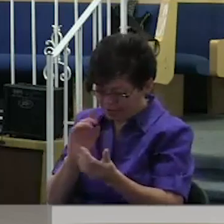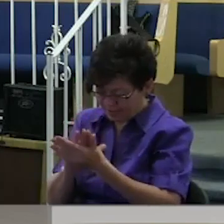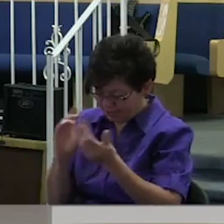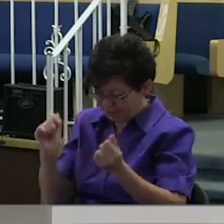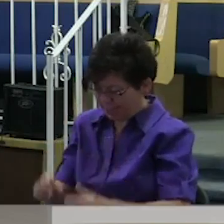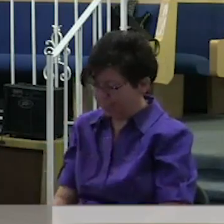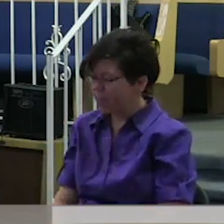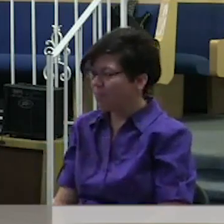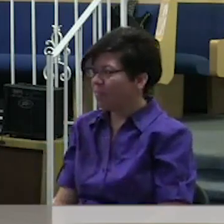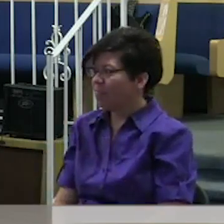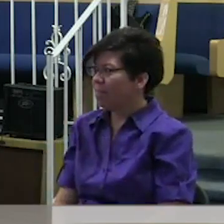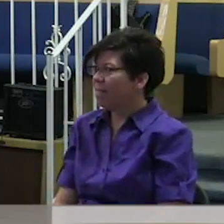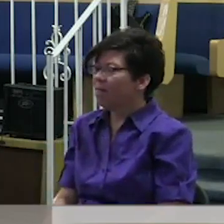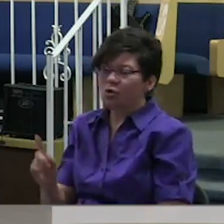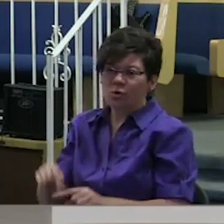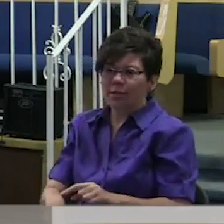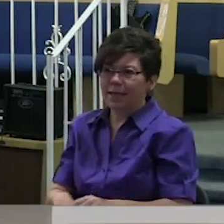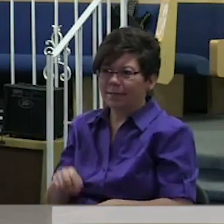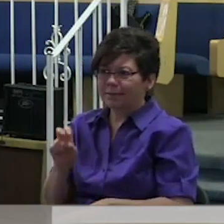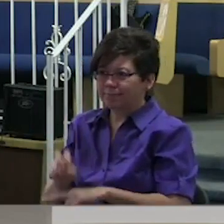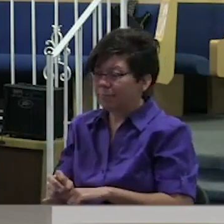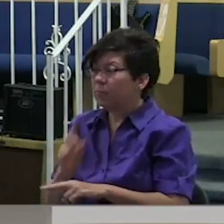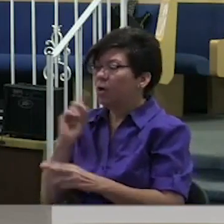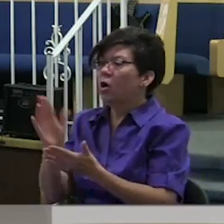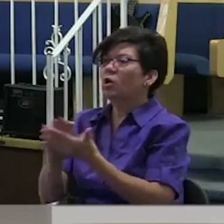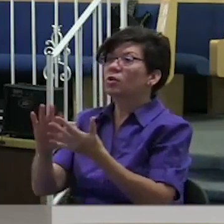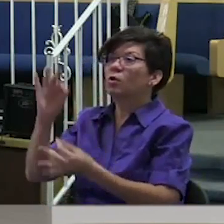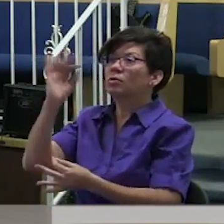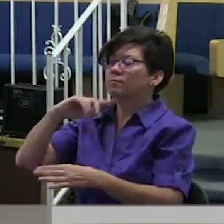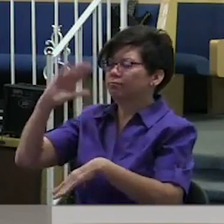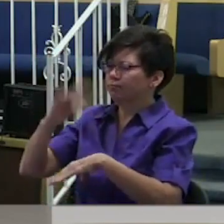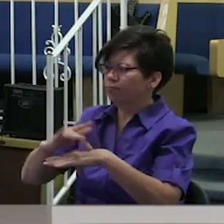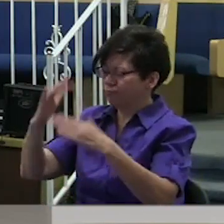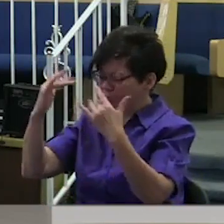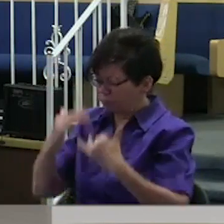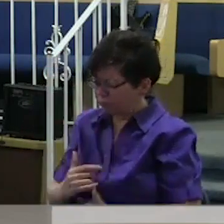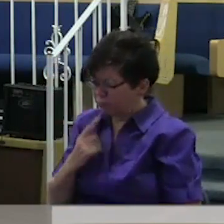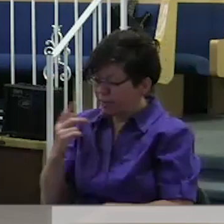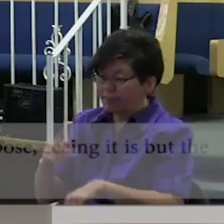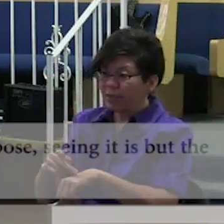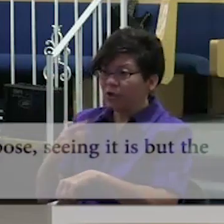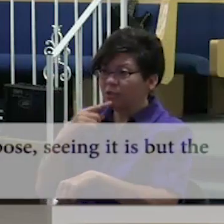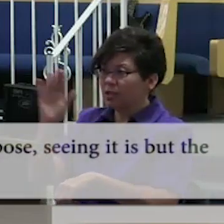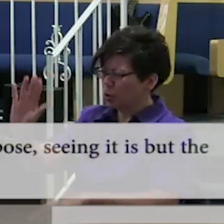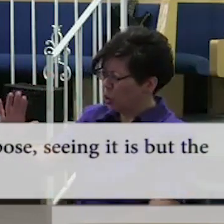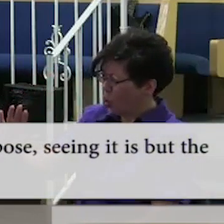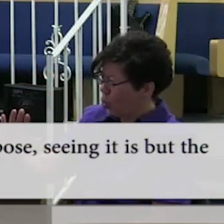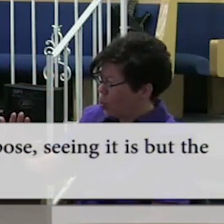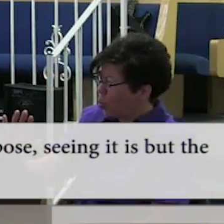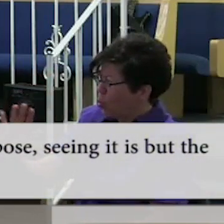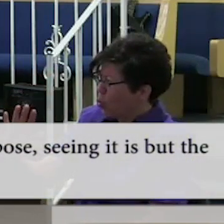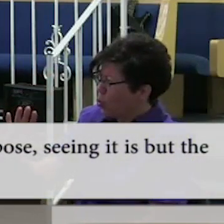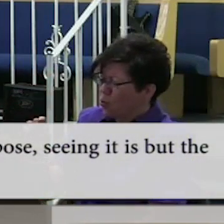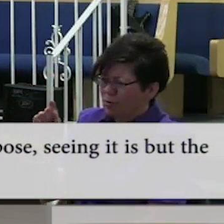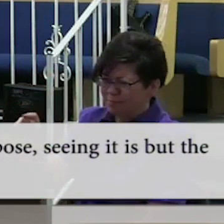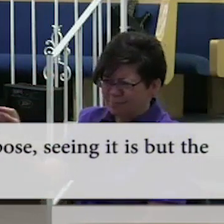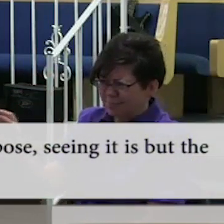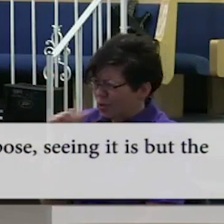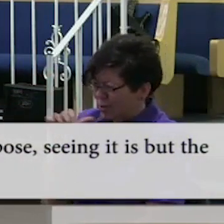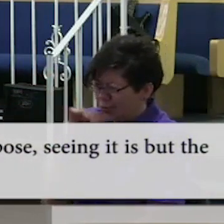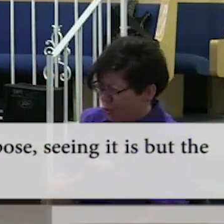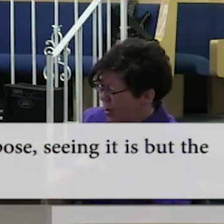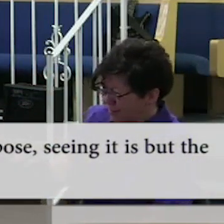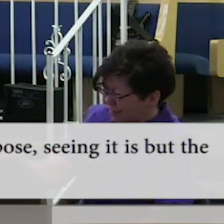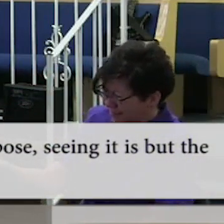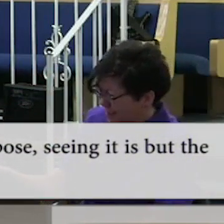You can't just sit there when the Holy Ghost comes upon you. But Peter, he says, oh, no, for these are not drunken